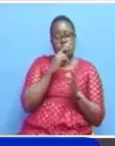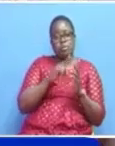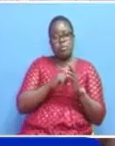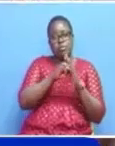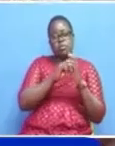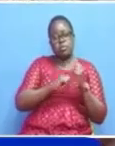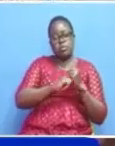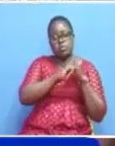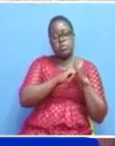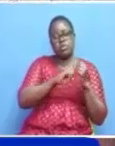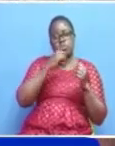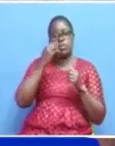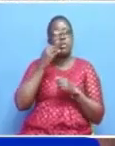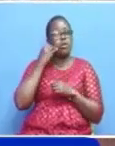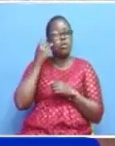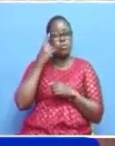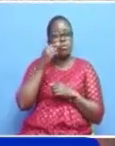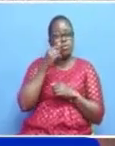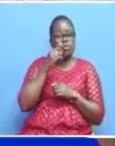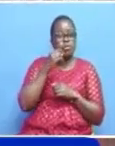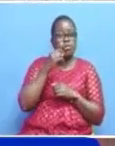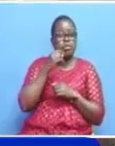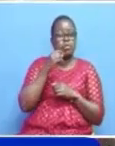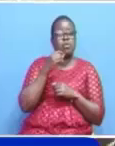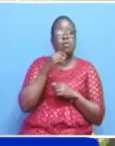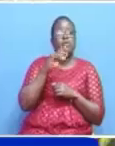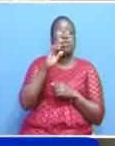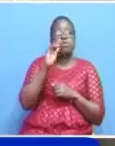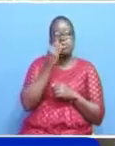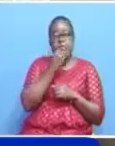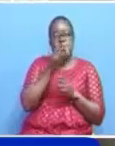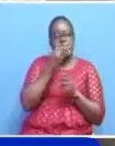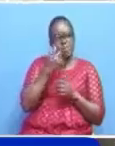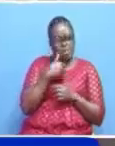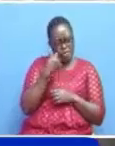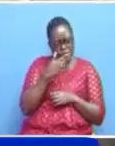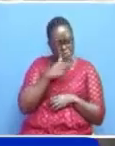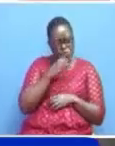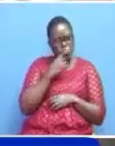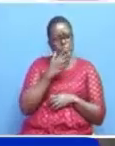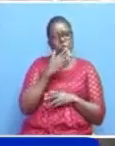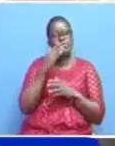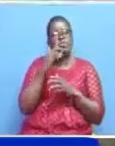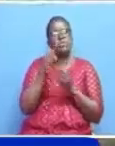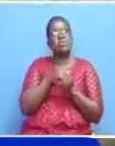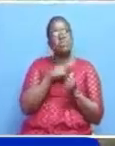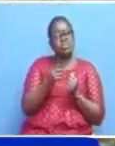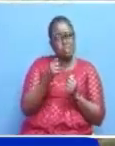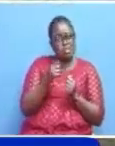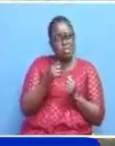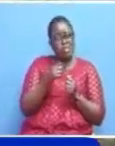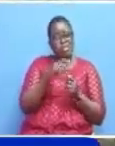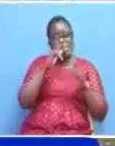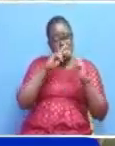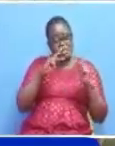na uwata mbau kwenukua kwa muyumbe uwatine wa madhira. Kama kuna mtu yeyote anataka kufuruka amani ya inchi, ikiwa